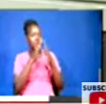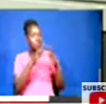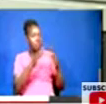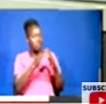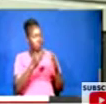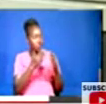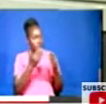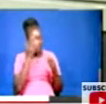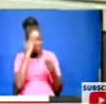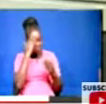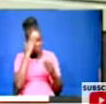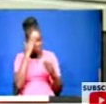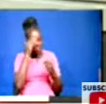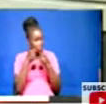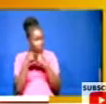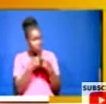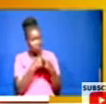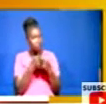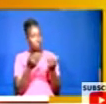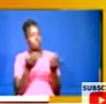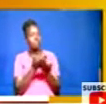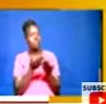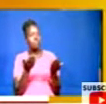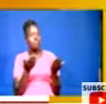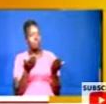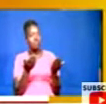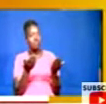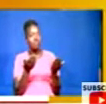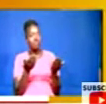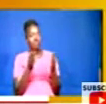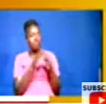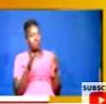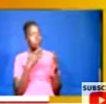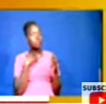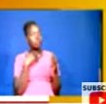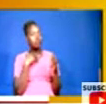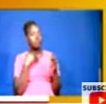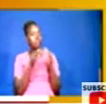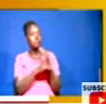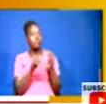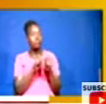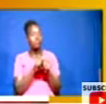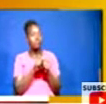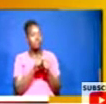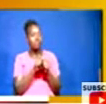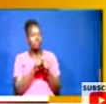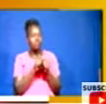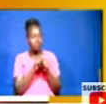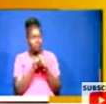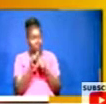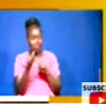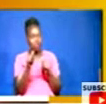been a challenge whereby, you know, the housing demand in this country far much or far more